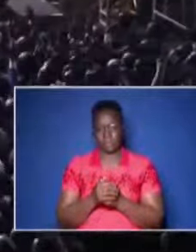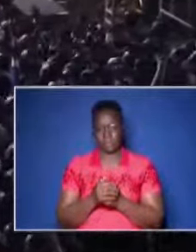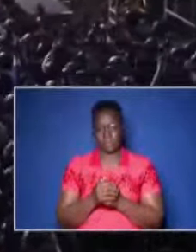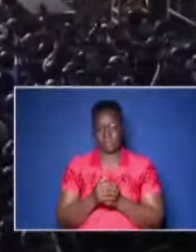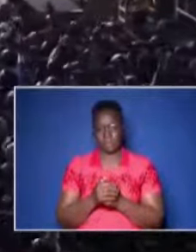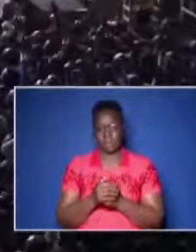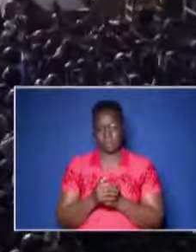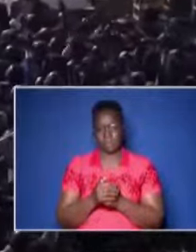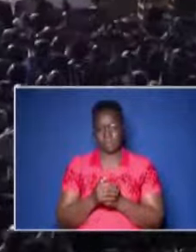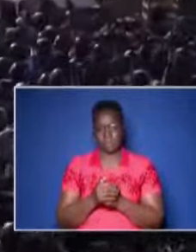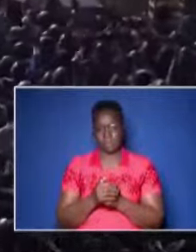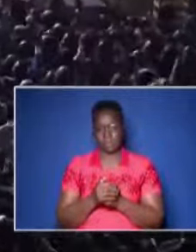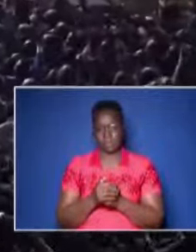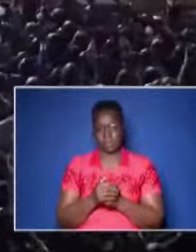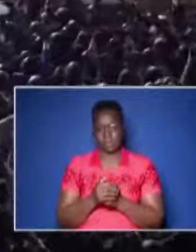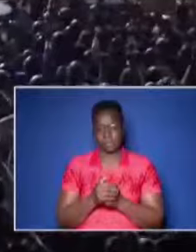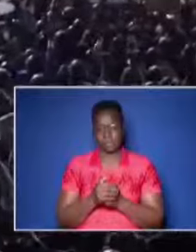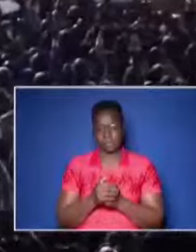S